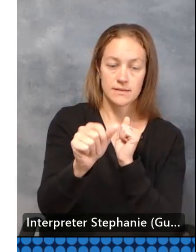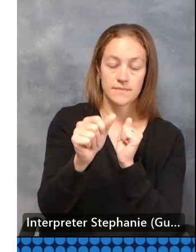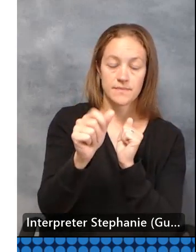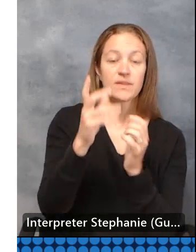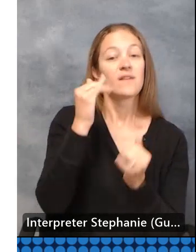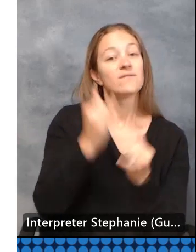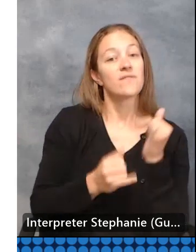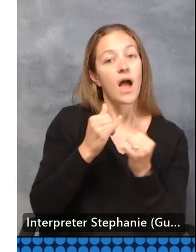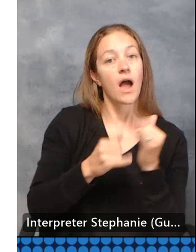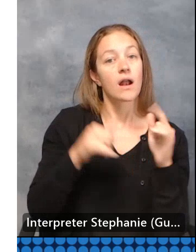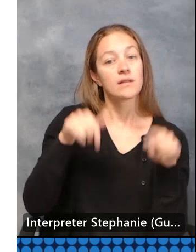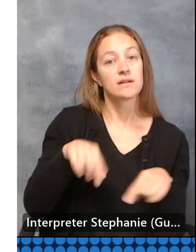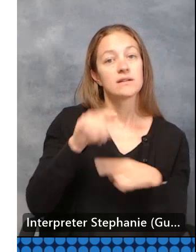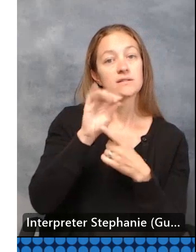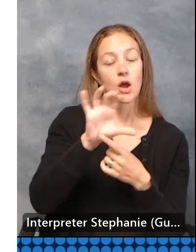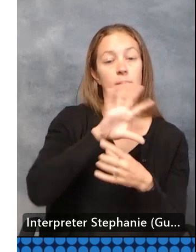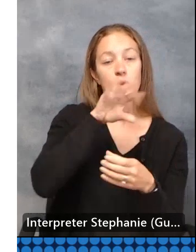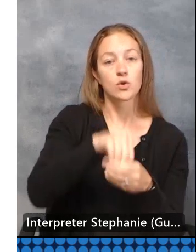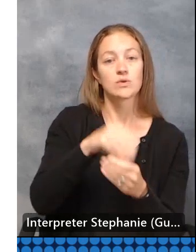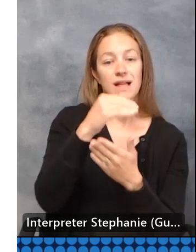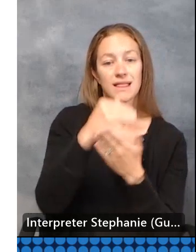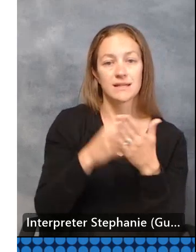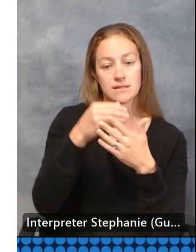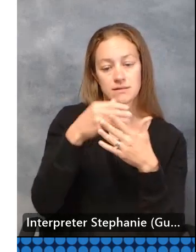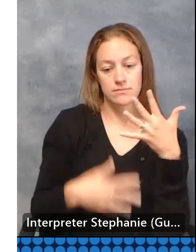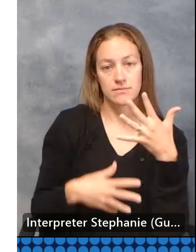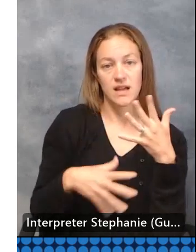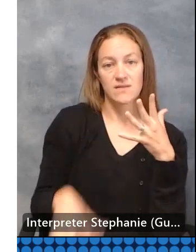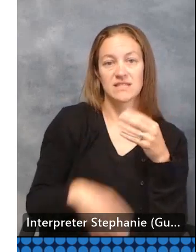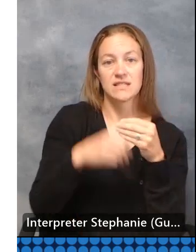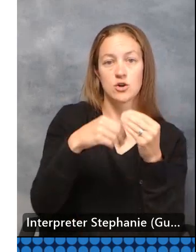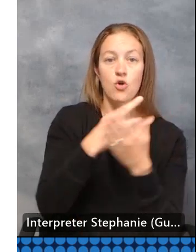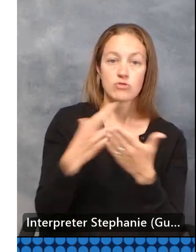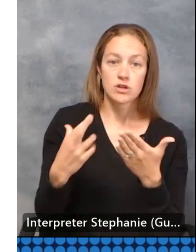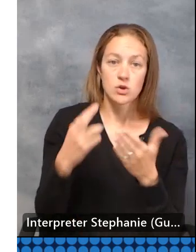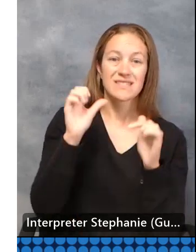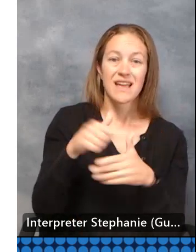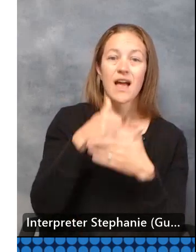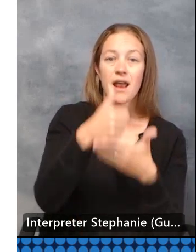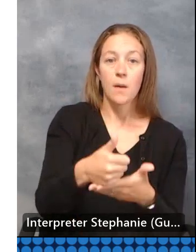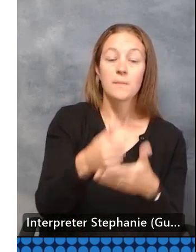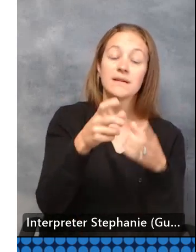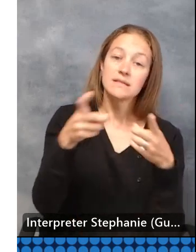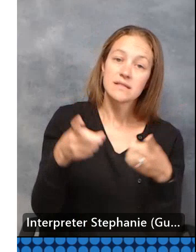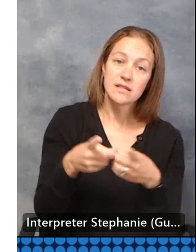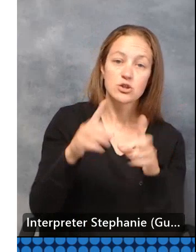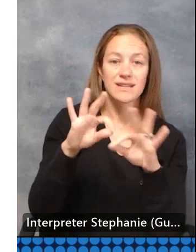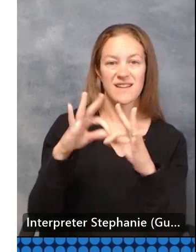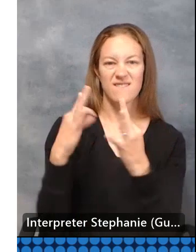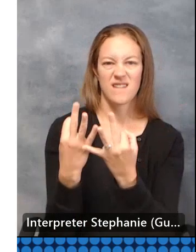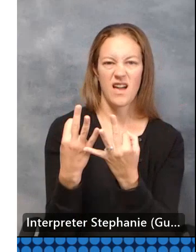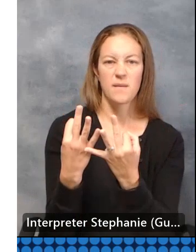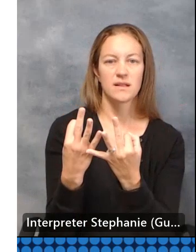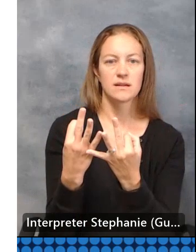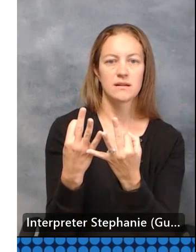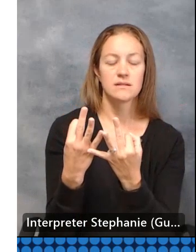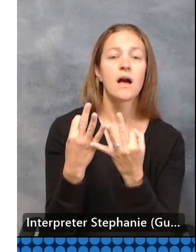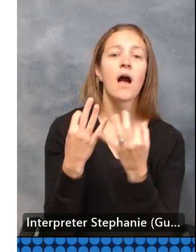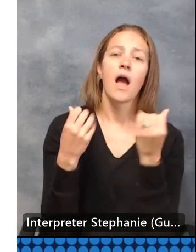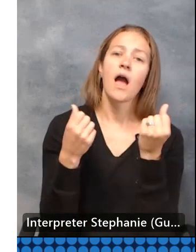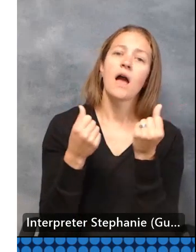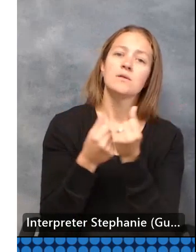Finally, the document includes a list of additional resources that may assist districts and families in